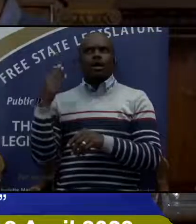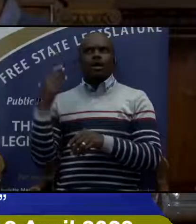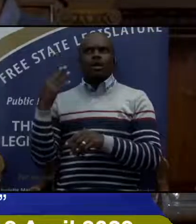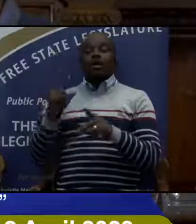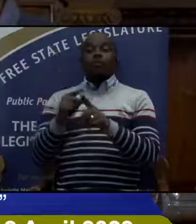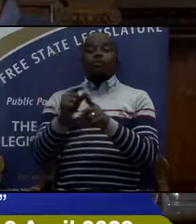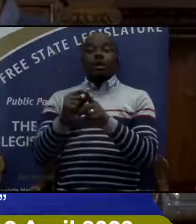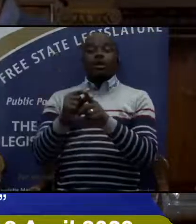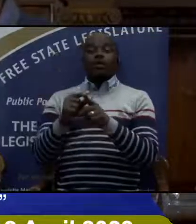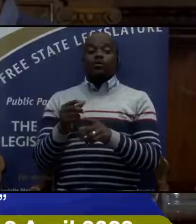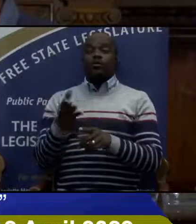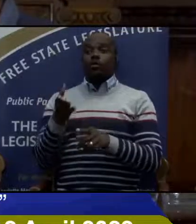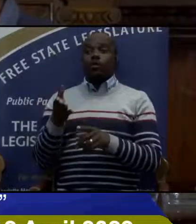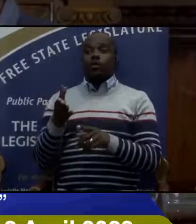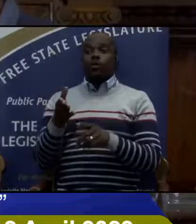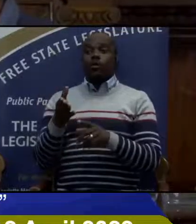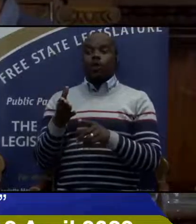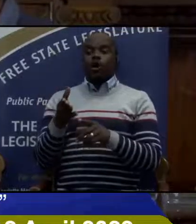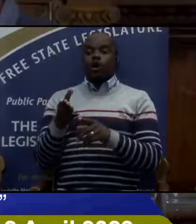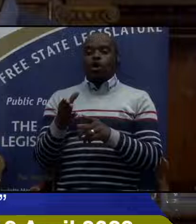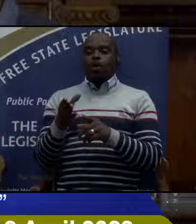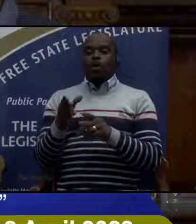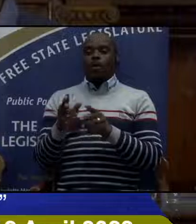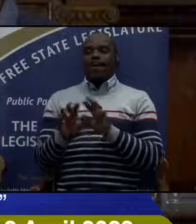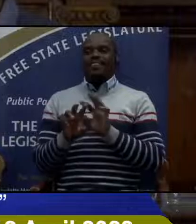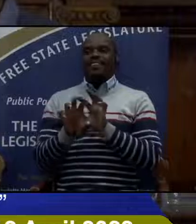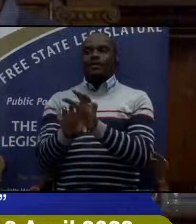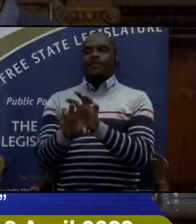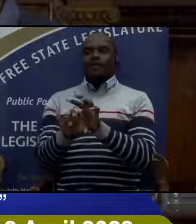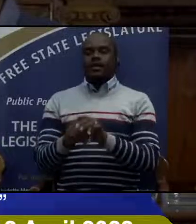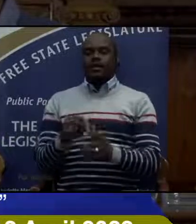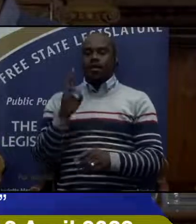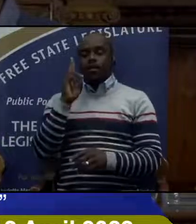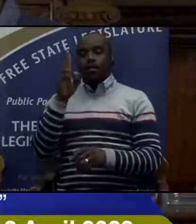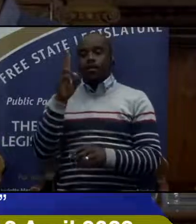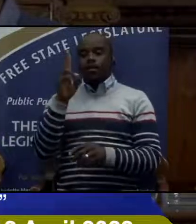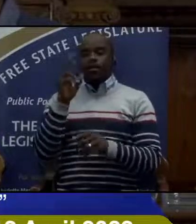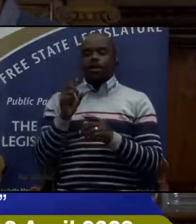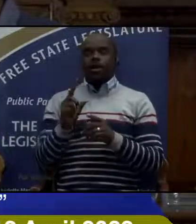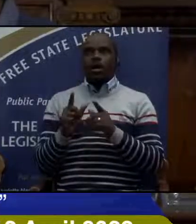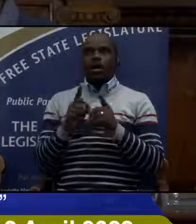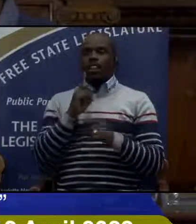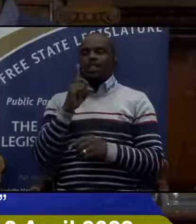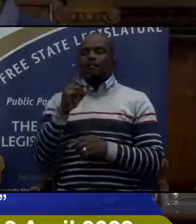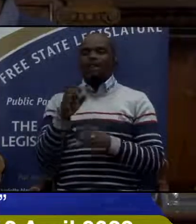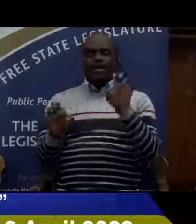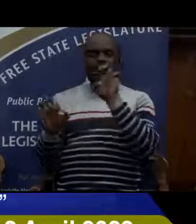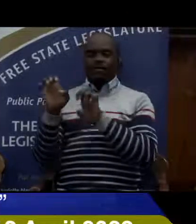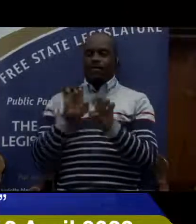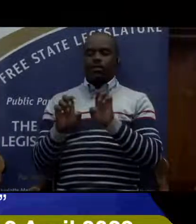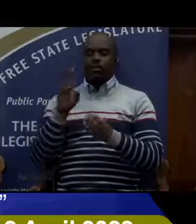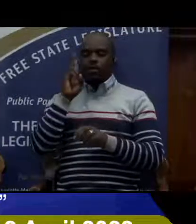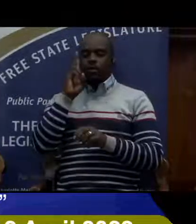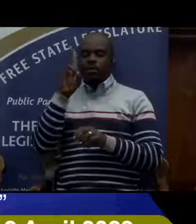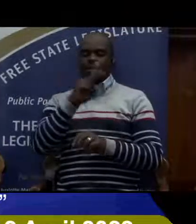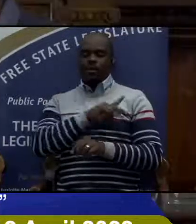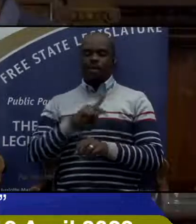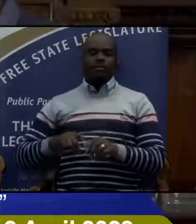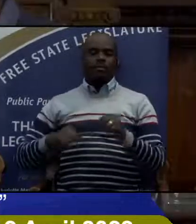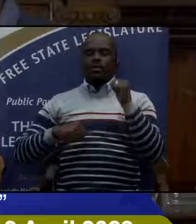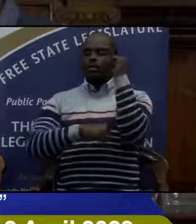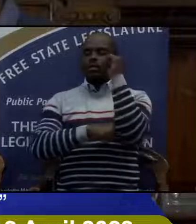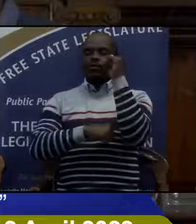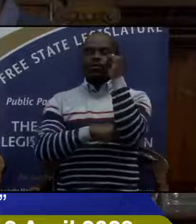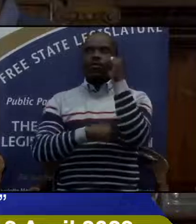And we see it popping up in the monitoring and evaluation program of the Premier's office. See, the devil is down. As